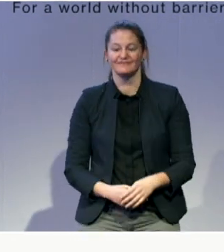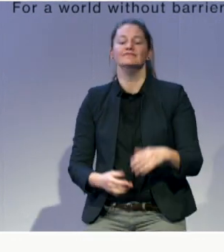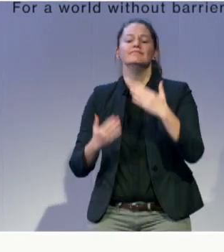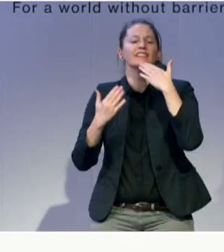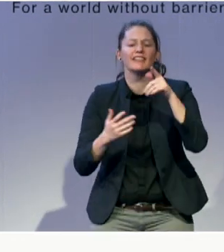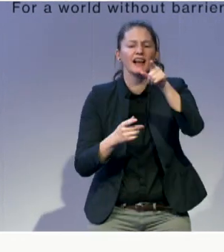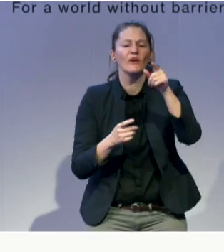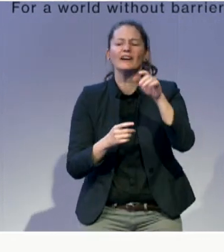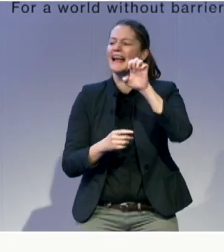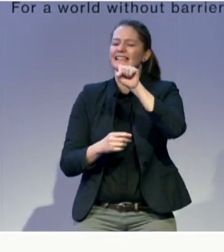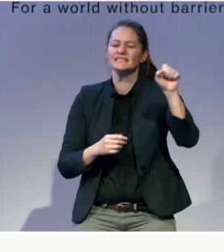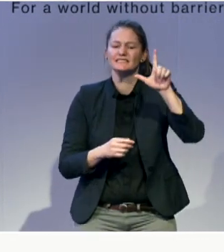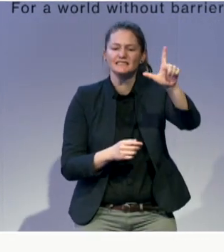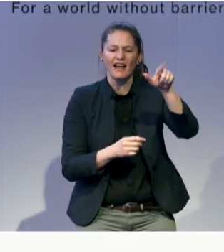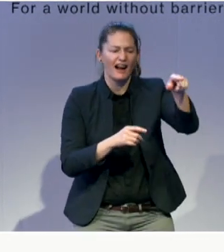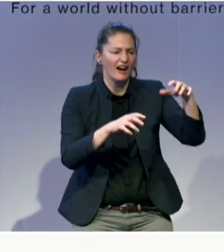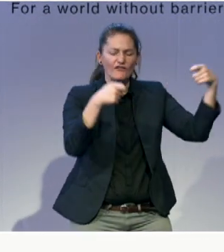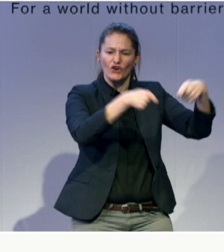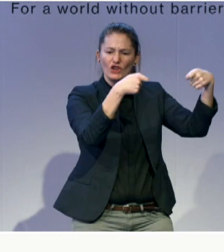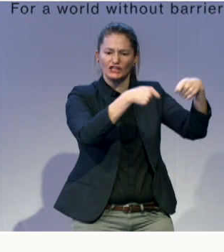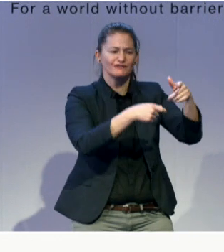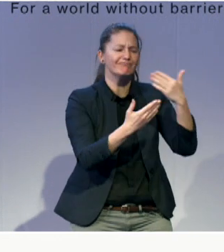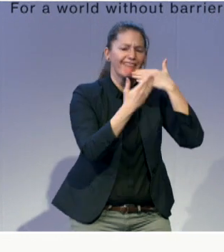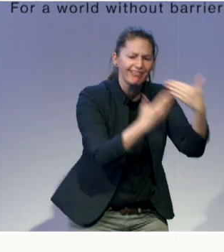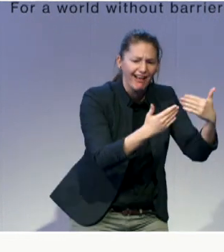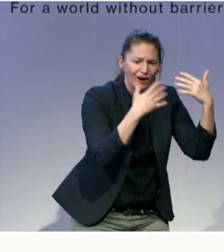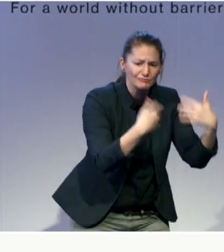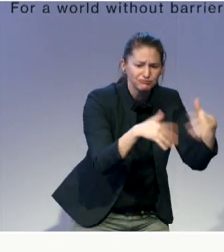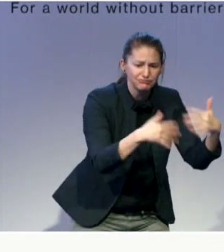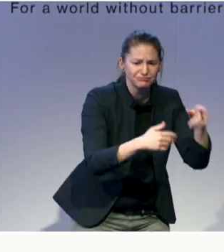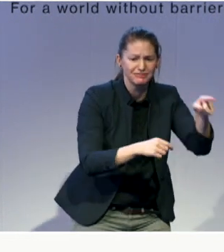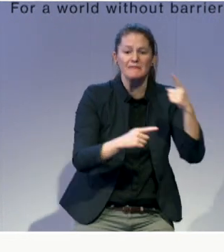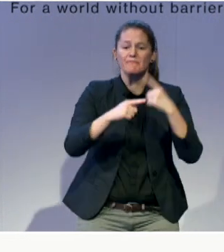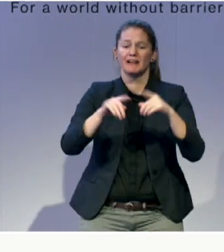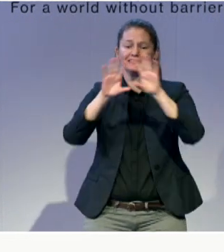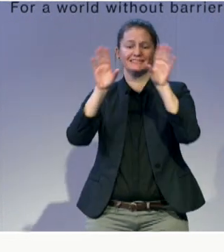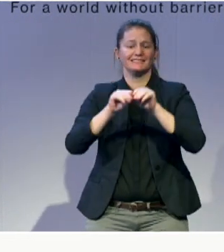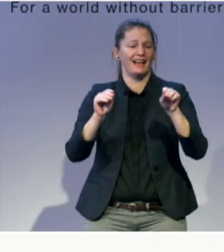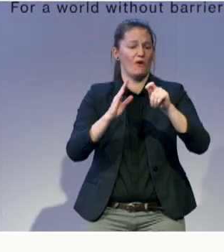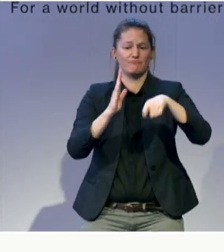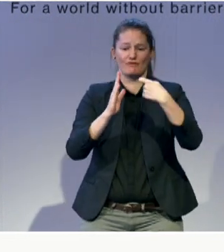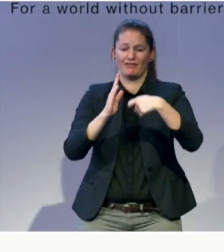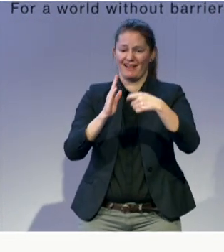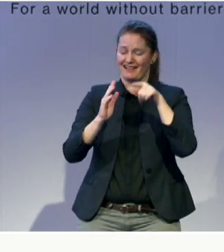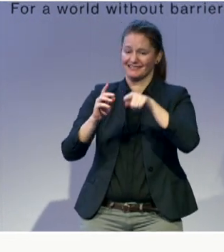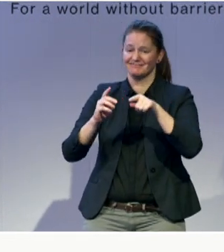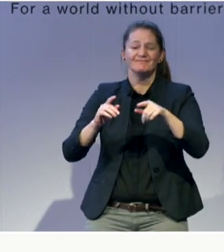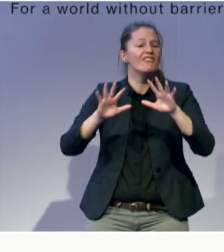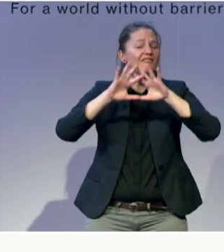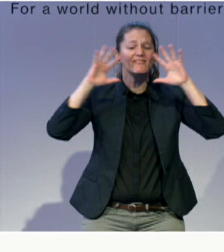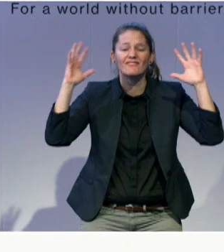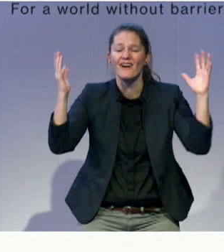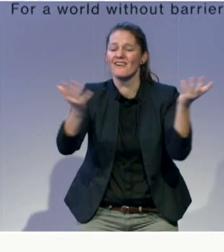Project. In 10 years, the Zero Project has become a global force for inclusion and a barrier-free world, as